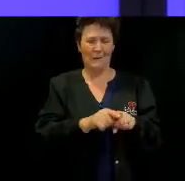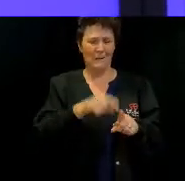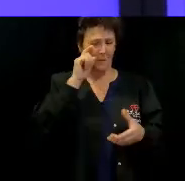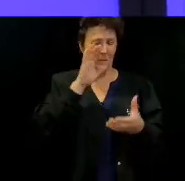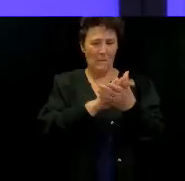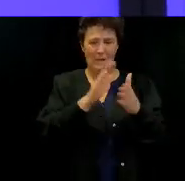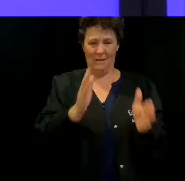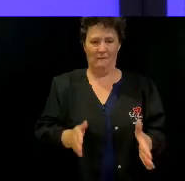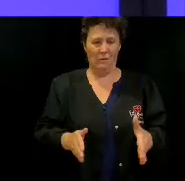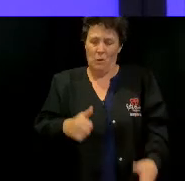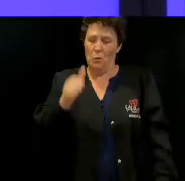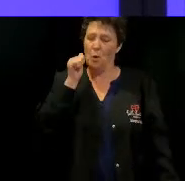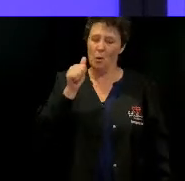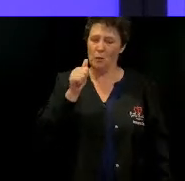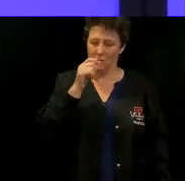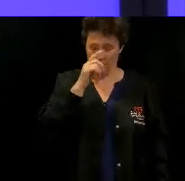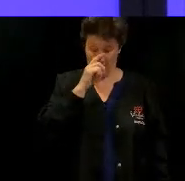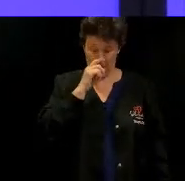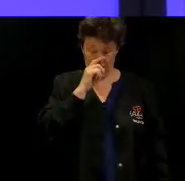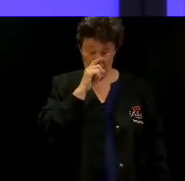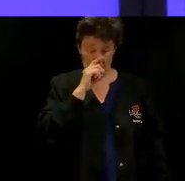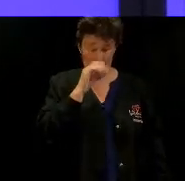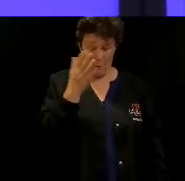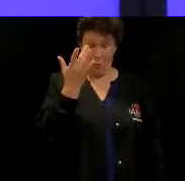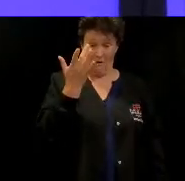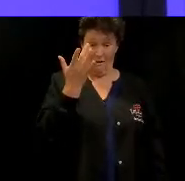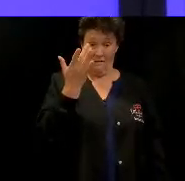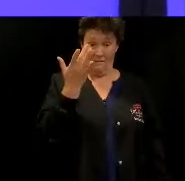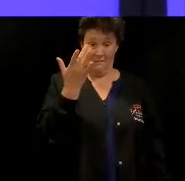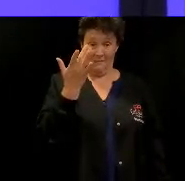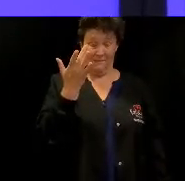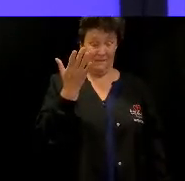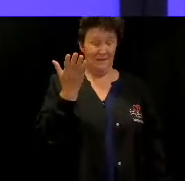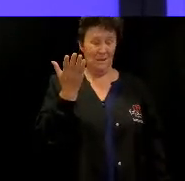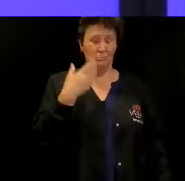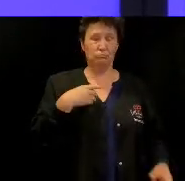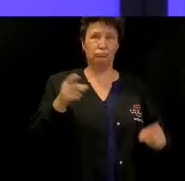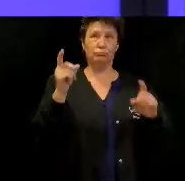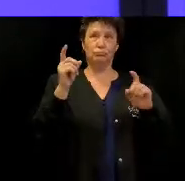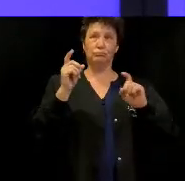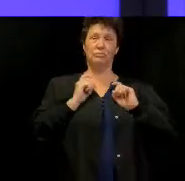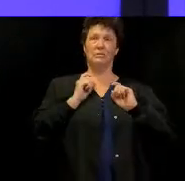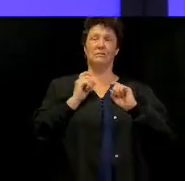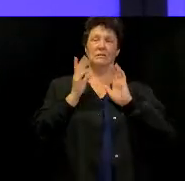You won't. Because why? You got immortality when you came to Jesus.